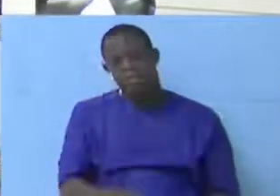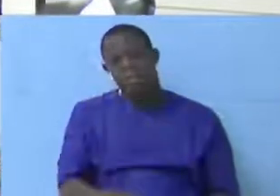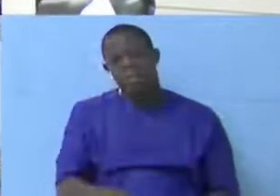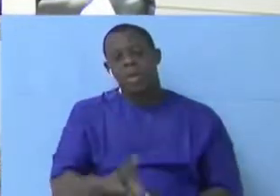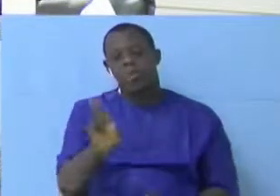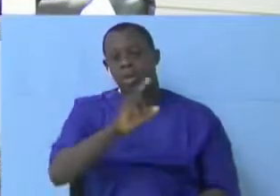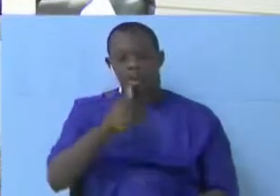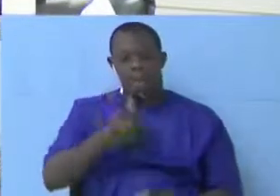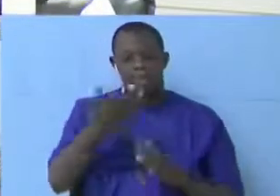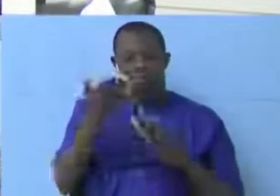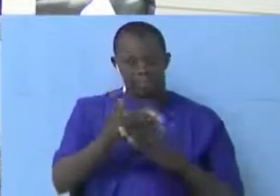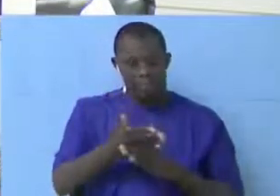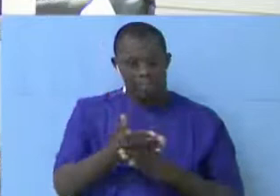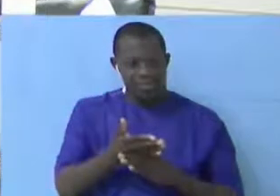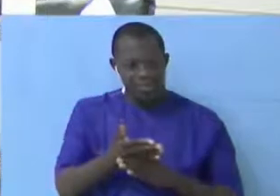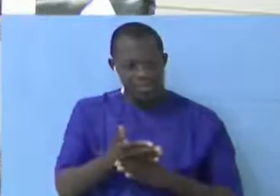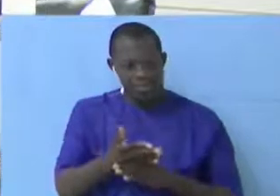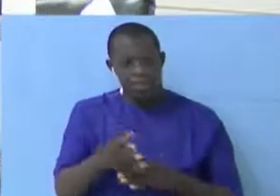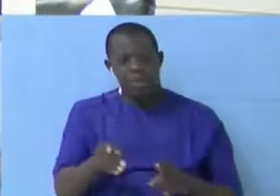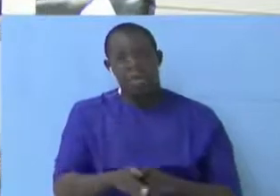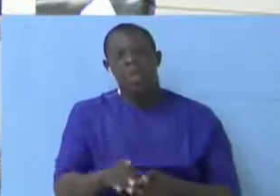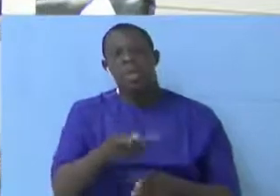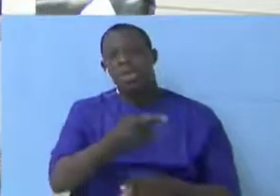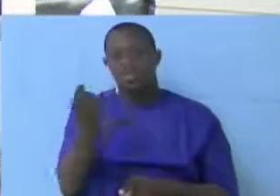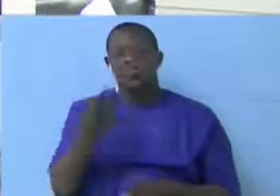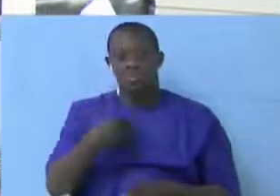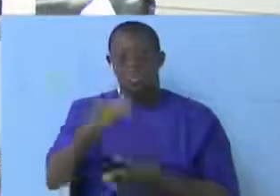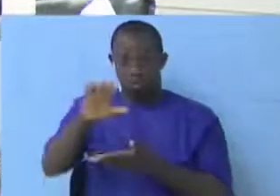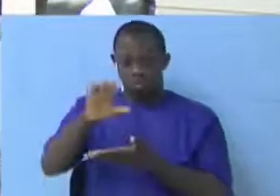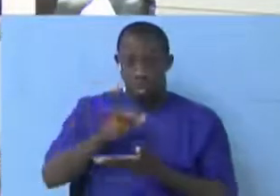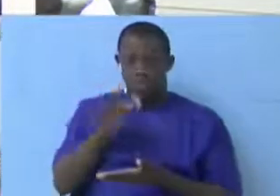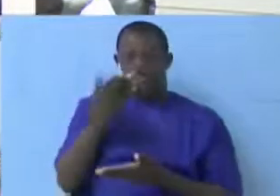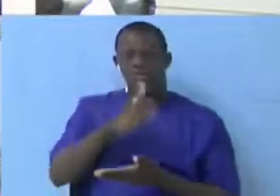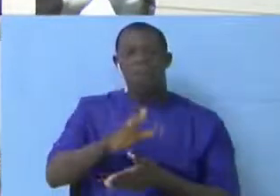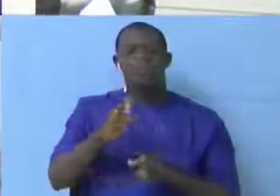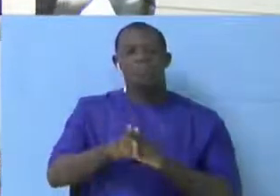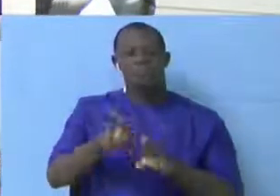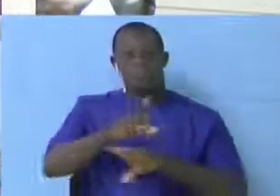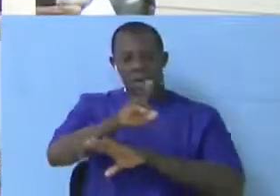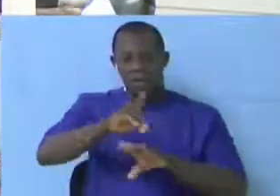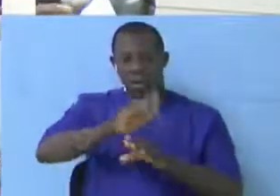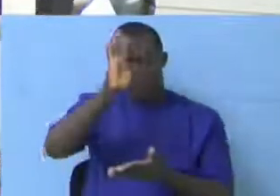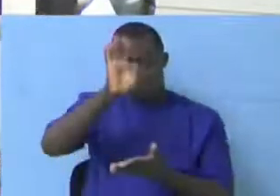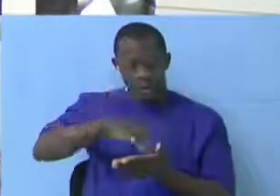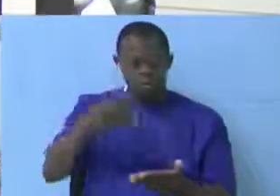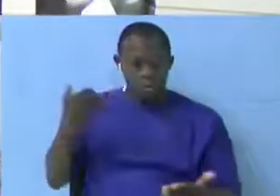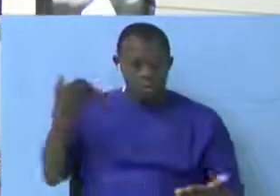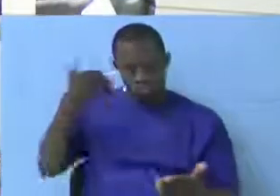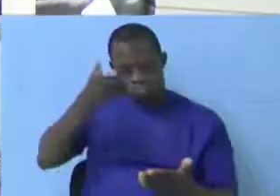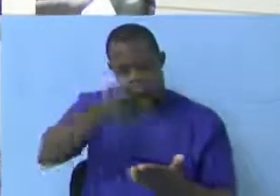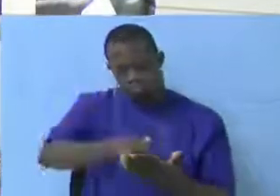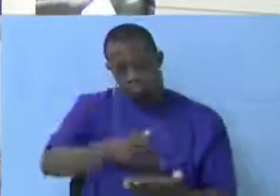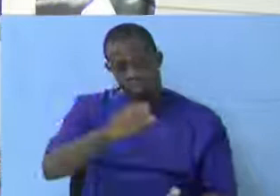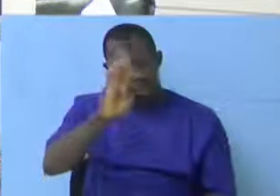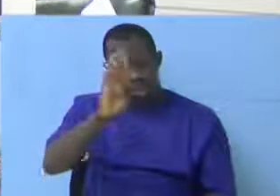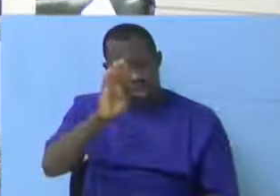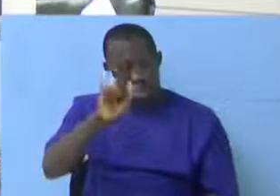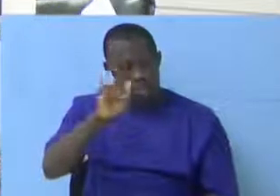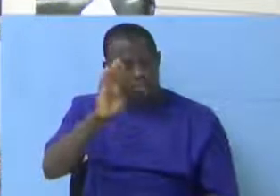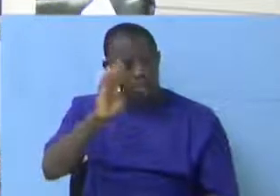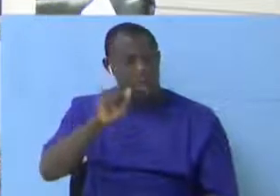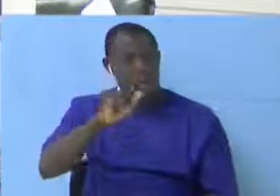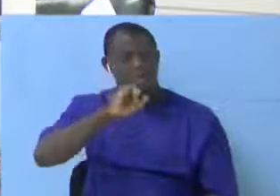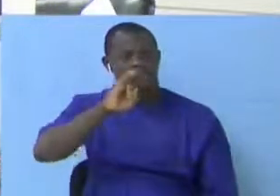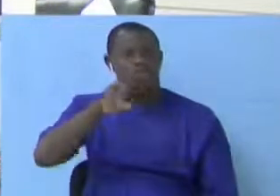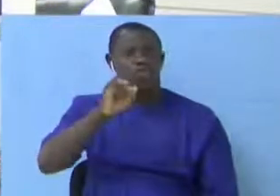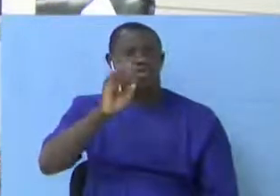Thing I believe. What I believe. When you Walter Navy, I took these people from the Navy. I brought them up to Baba Job. They have